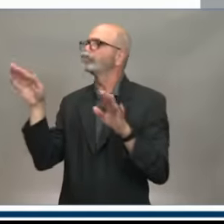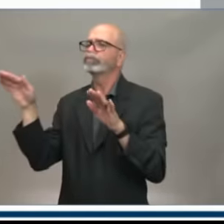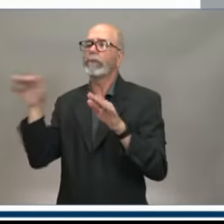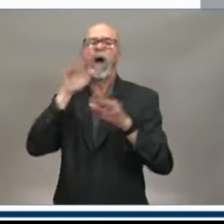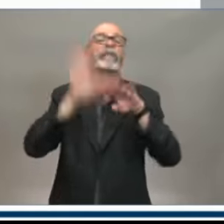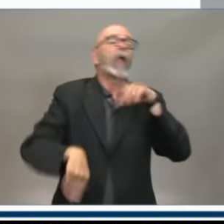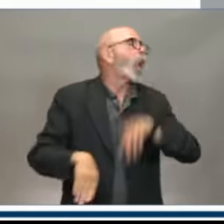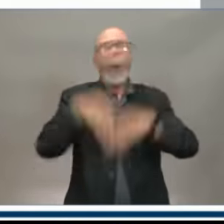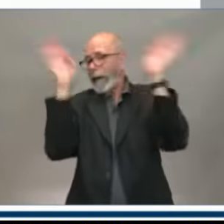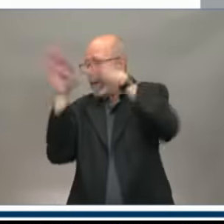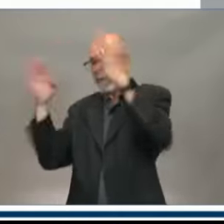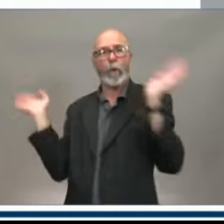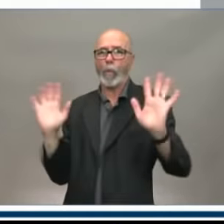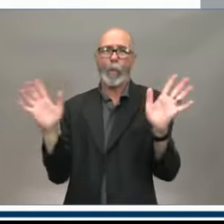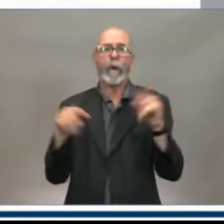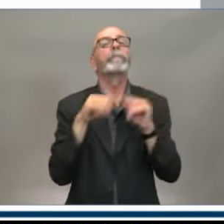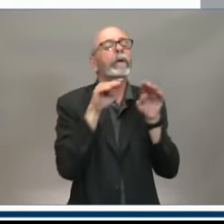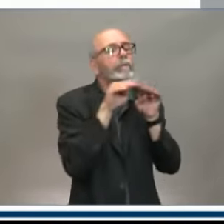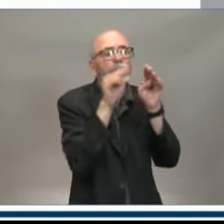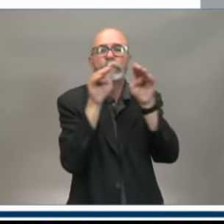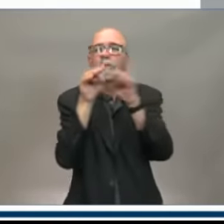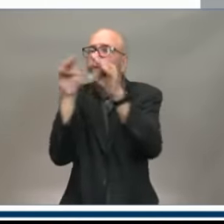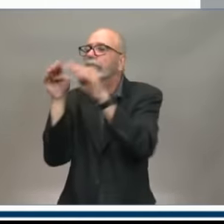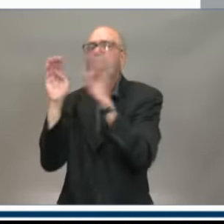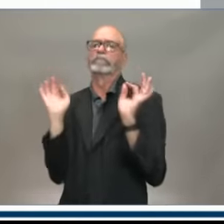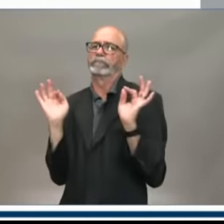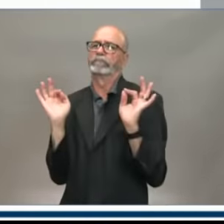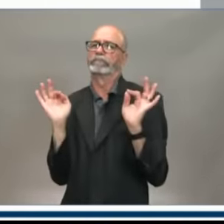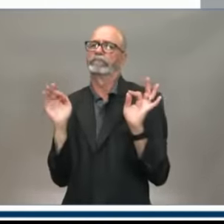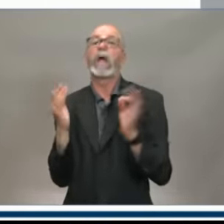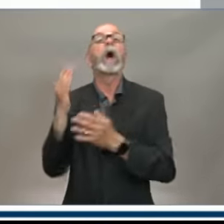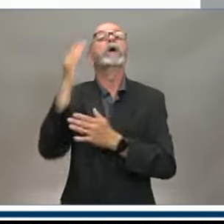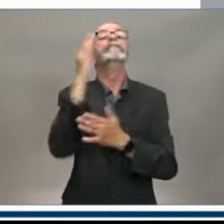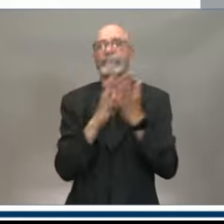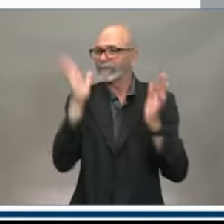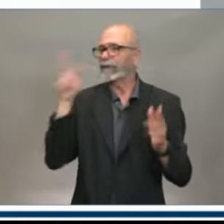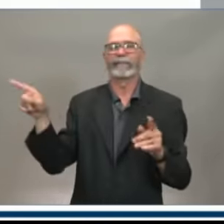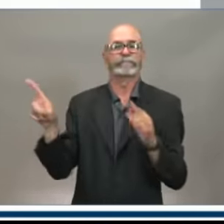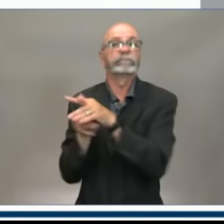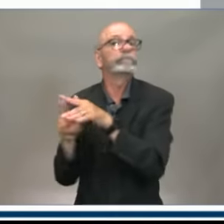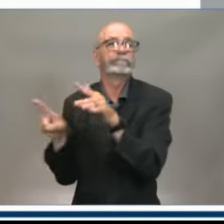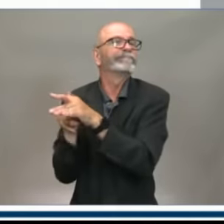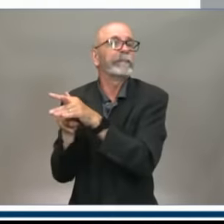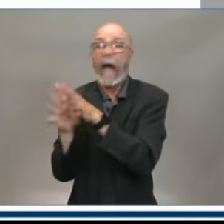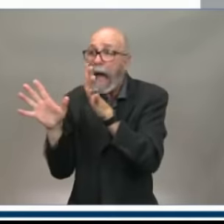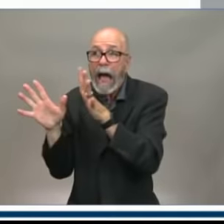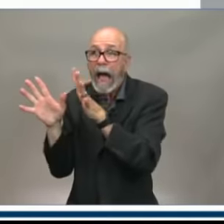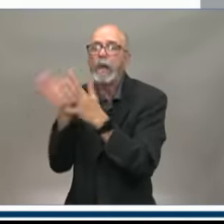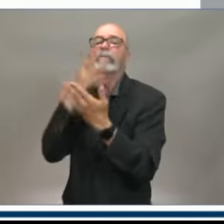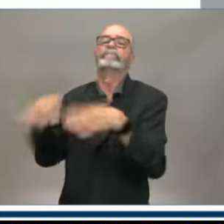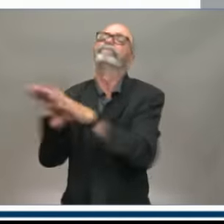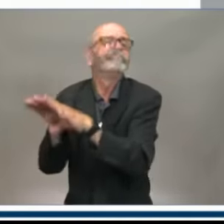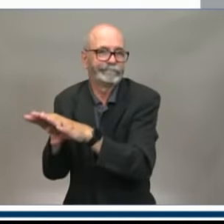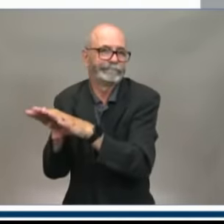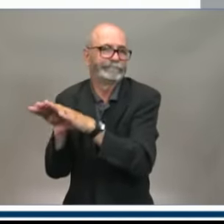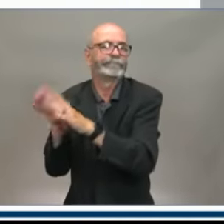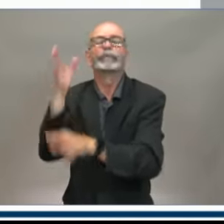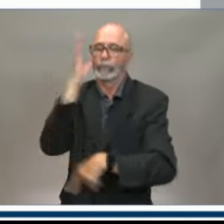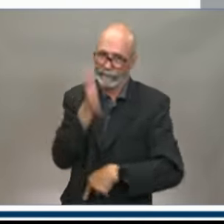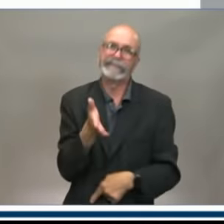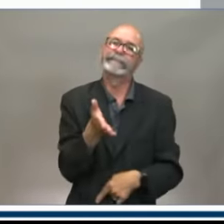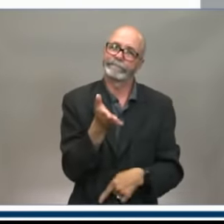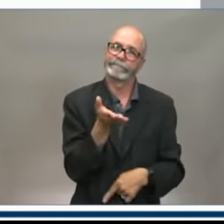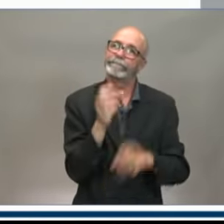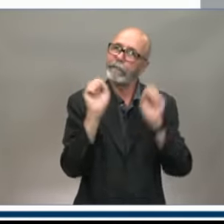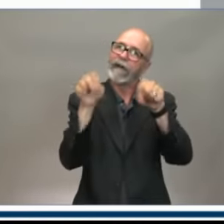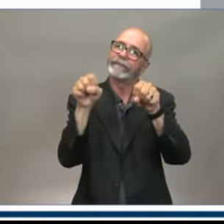some things that are going to have to remain in place for a long period of time that allows us to find that appropriate balance. That those are the tools we have